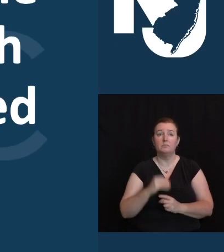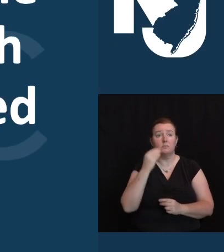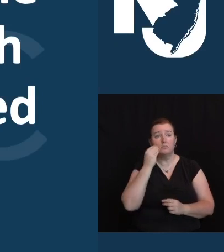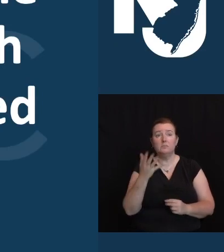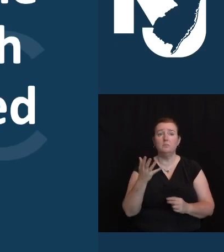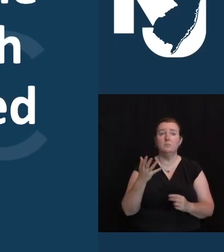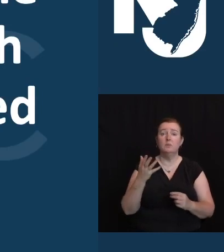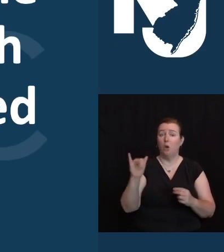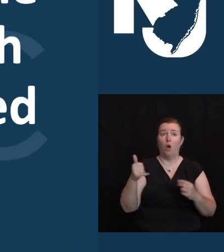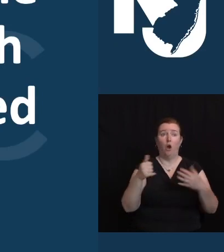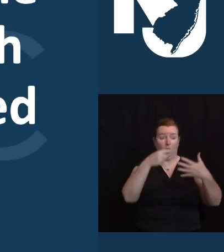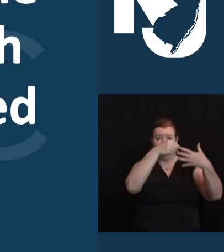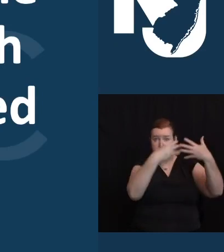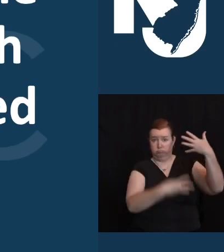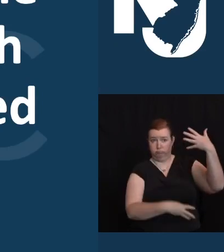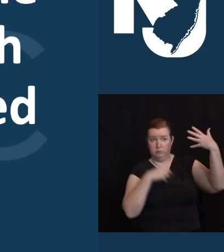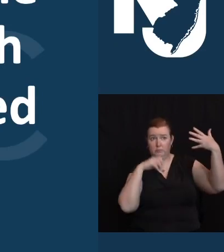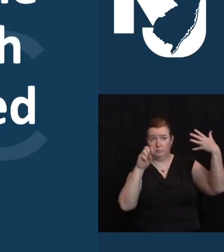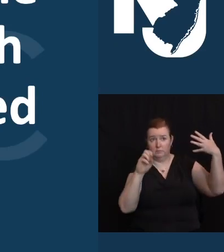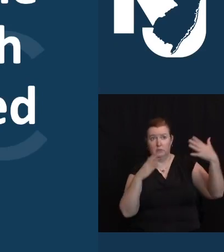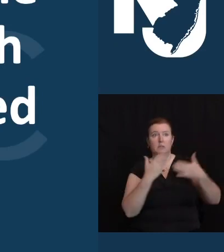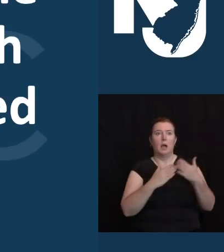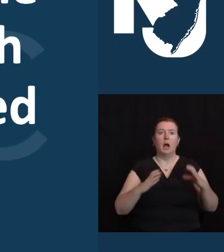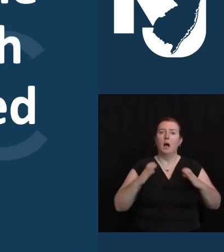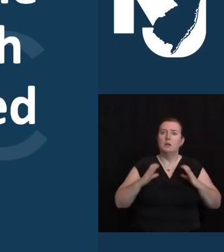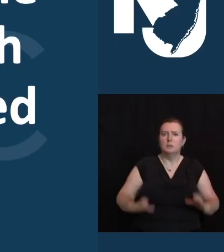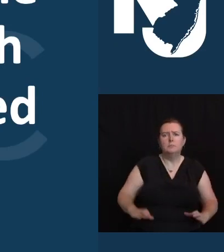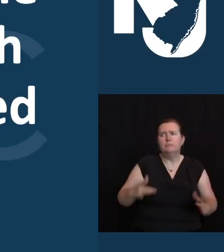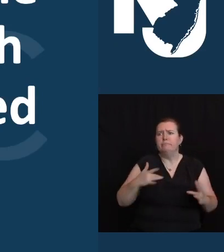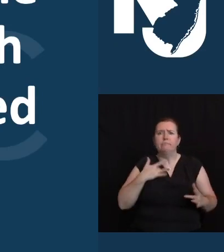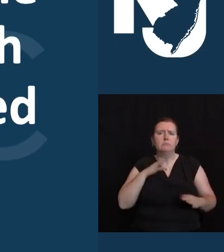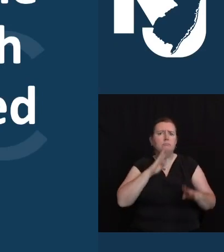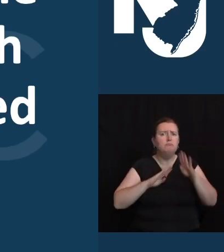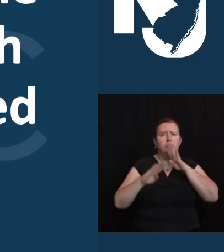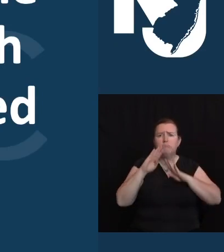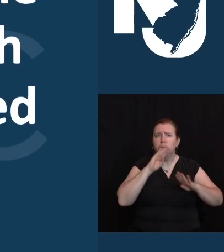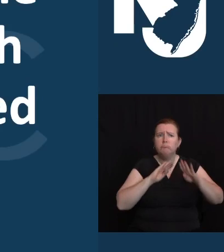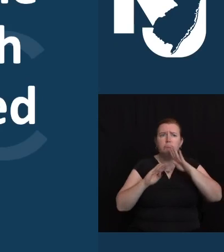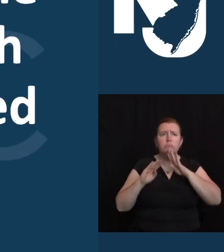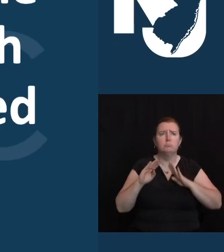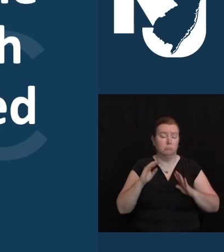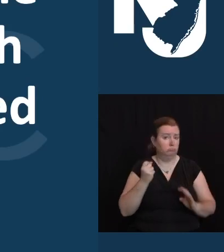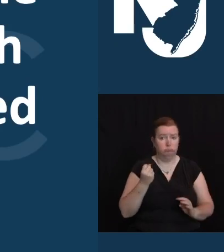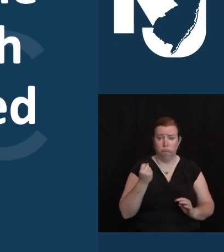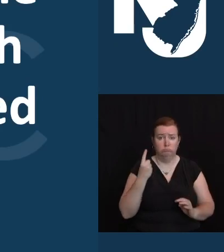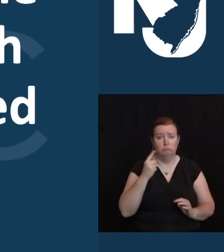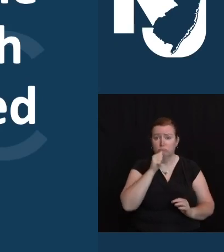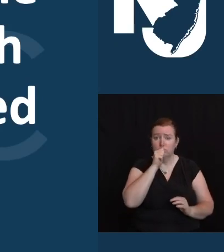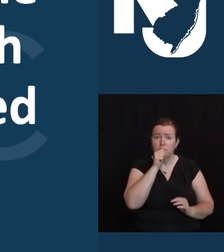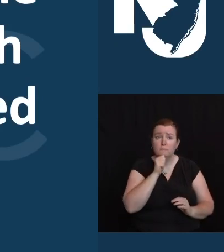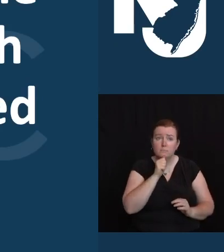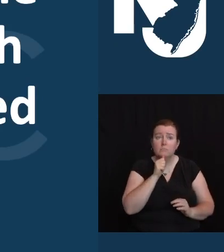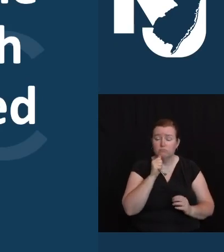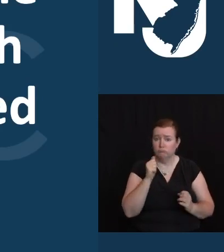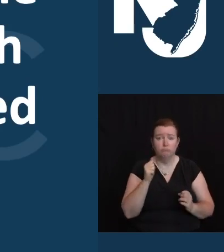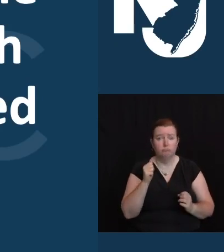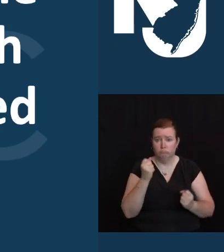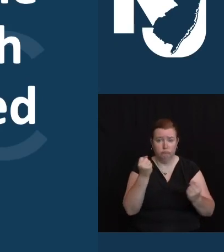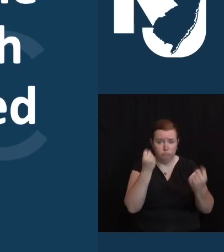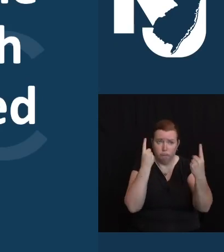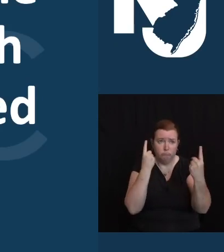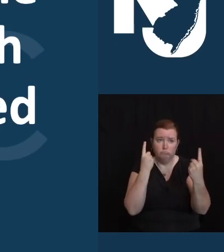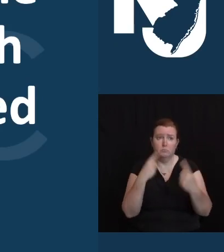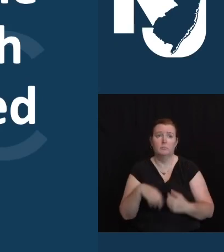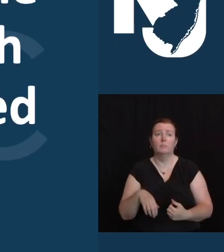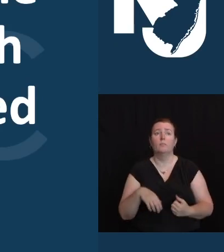some customers still are experiencing some long waits to complete their business with MVC. As a reminder, the MVC has